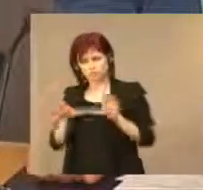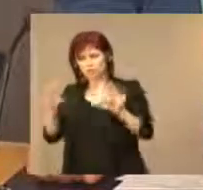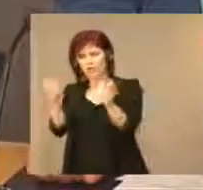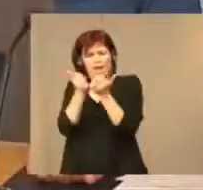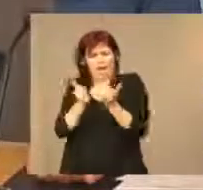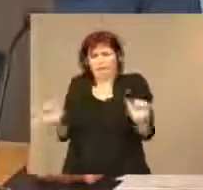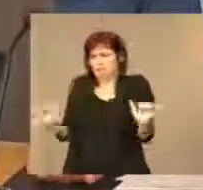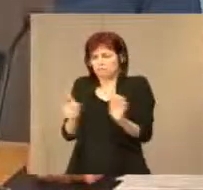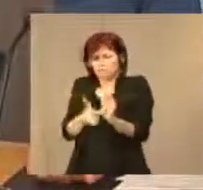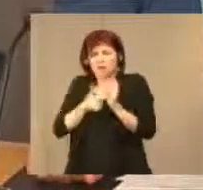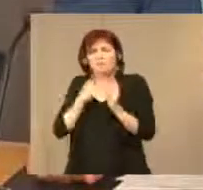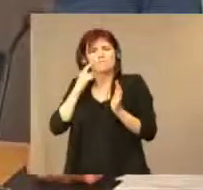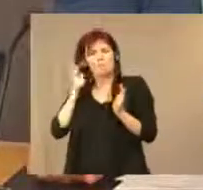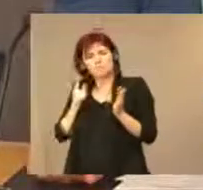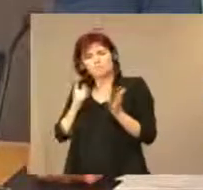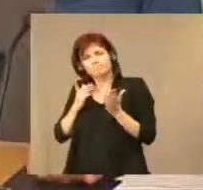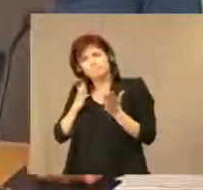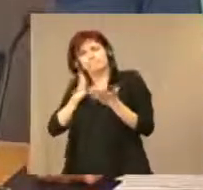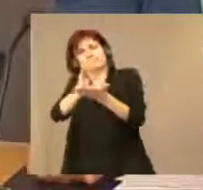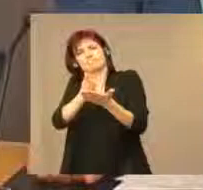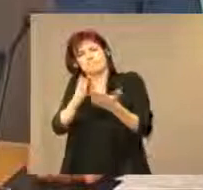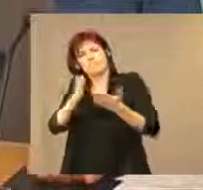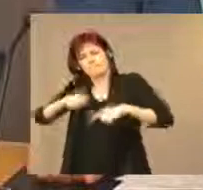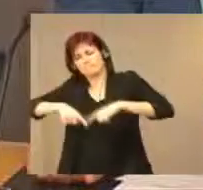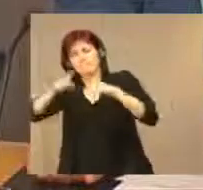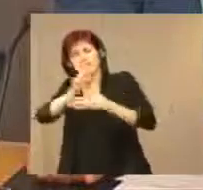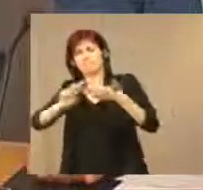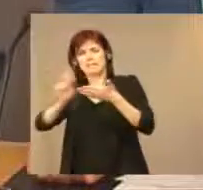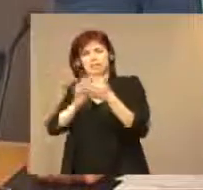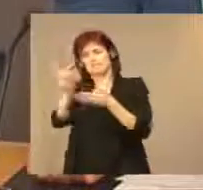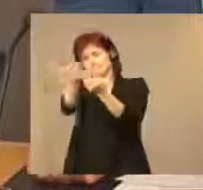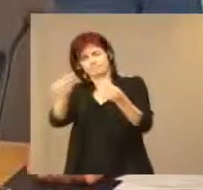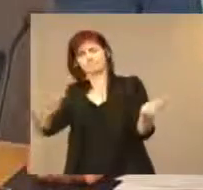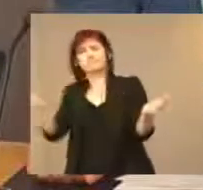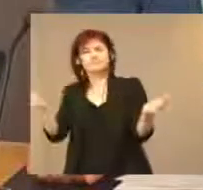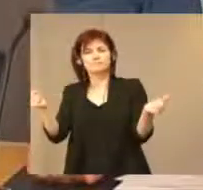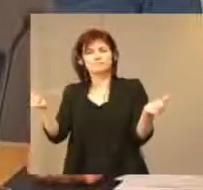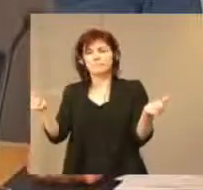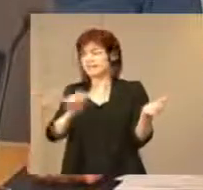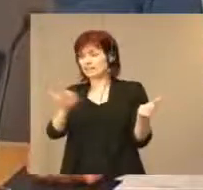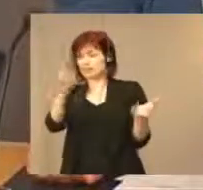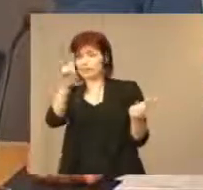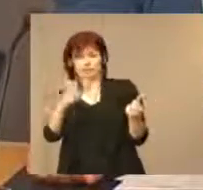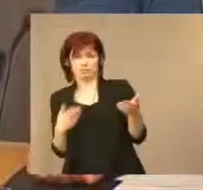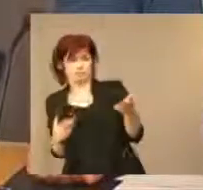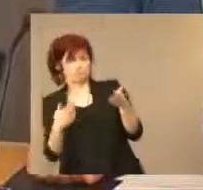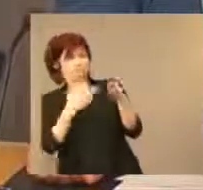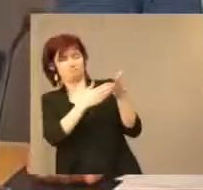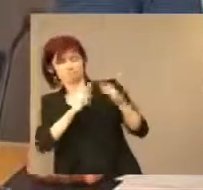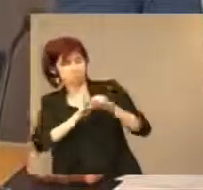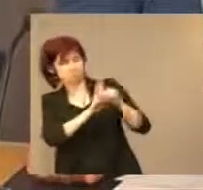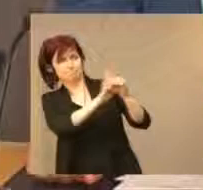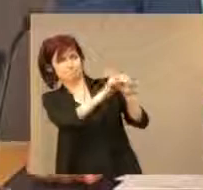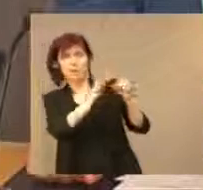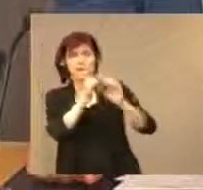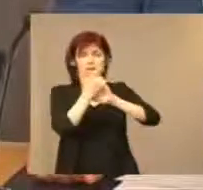to make, to stop that discrimination, to take away. And if that means doing it through policies or through,